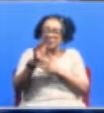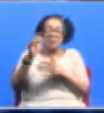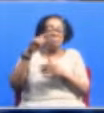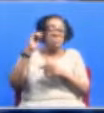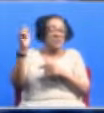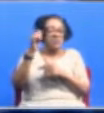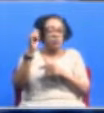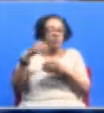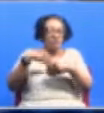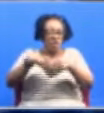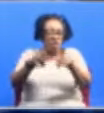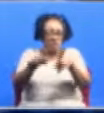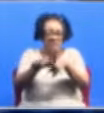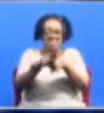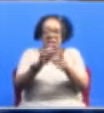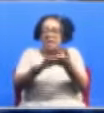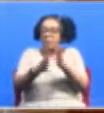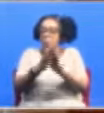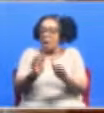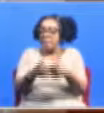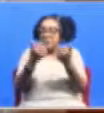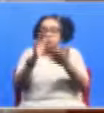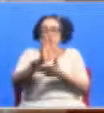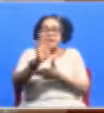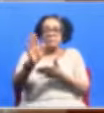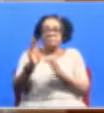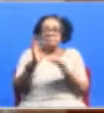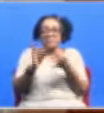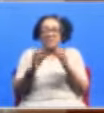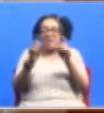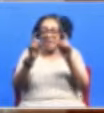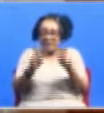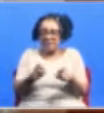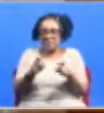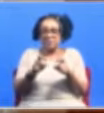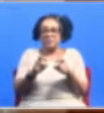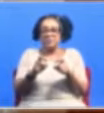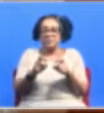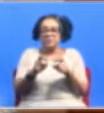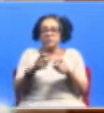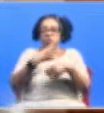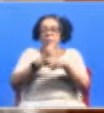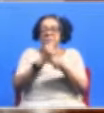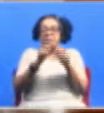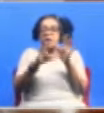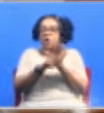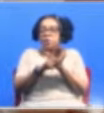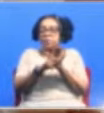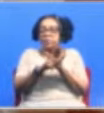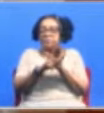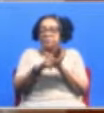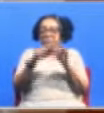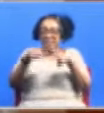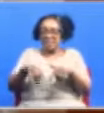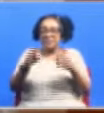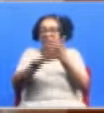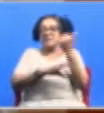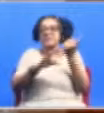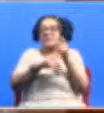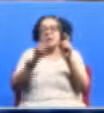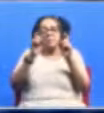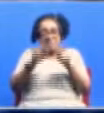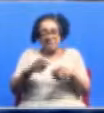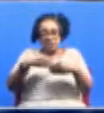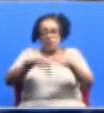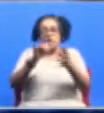and that nothing will happen to him, and that if he has to go ahead and make development in this country, he has to go down that route.